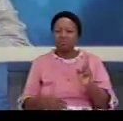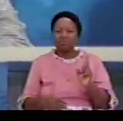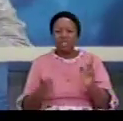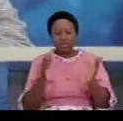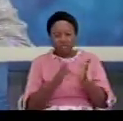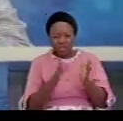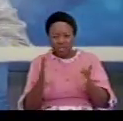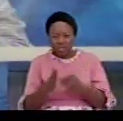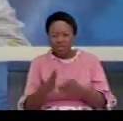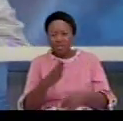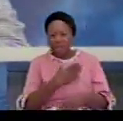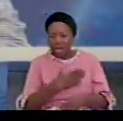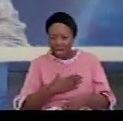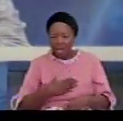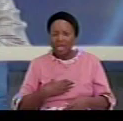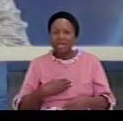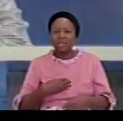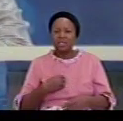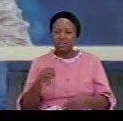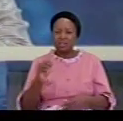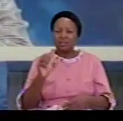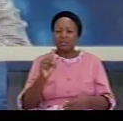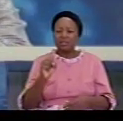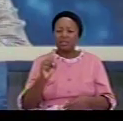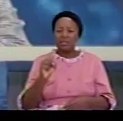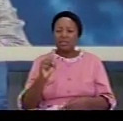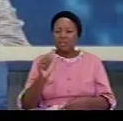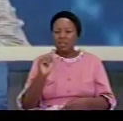Jesus and Saint Peter.